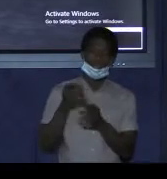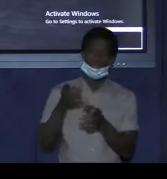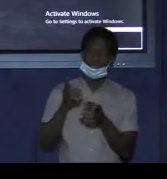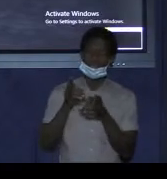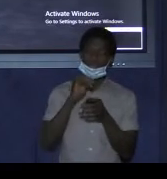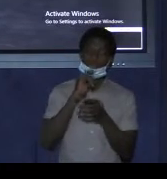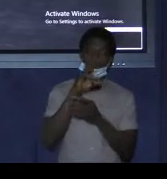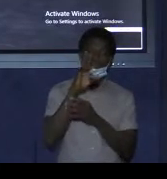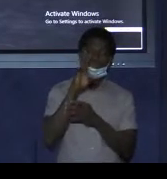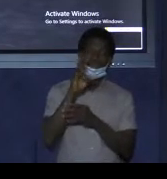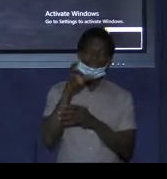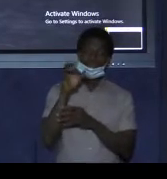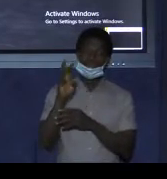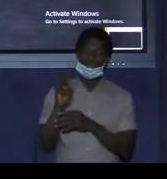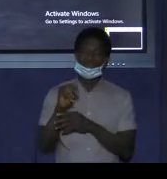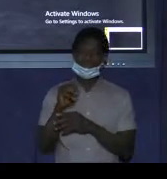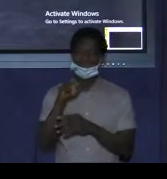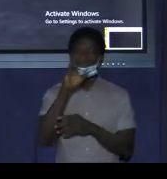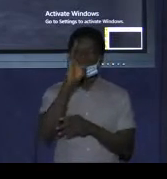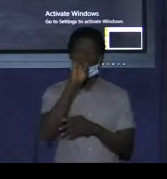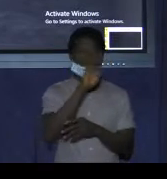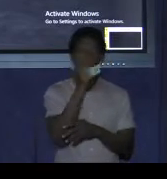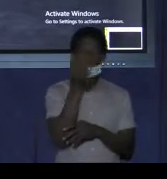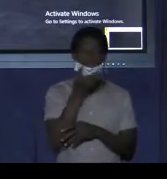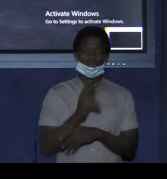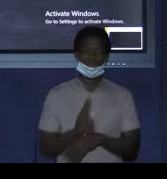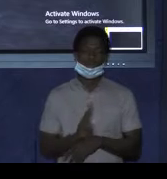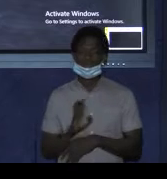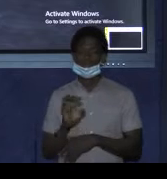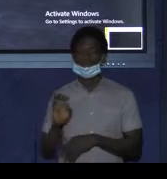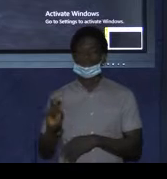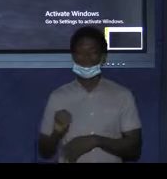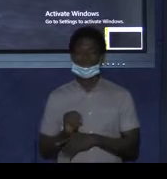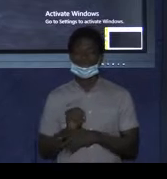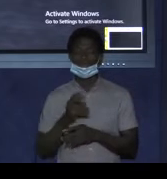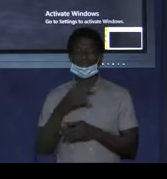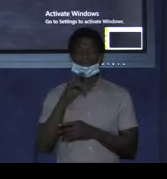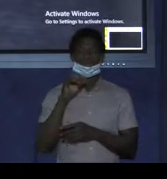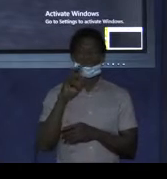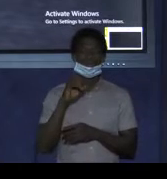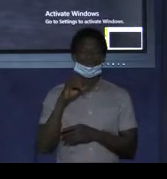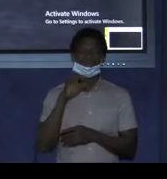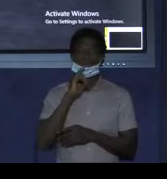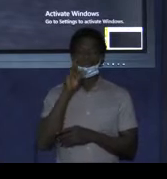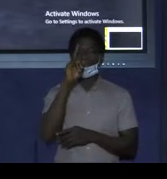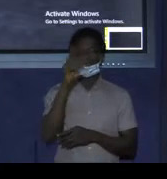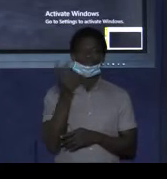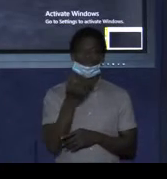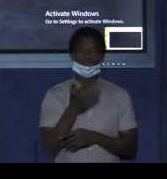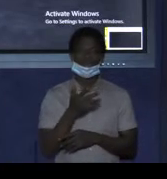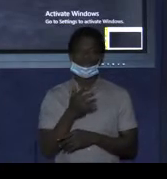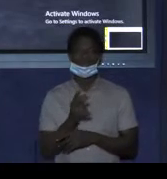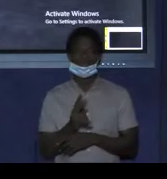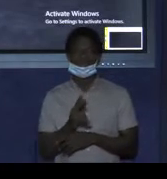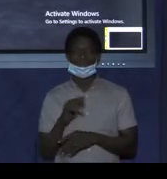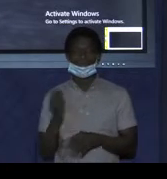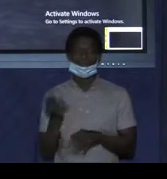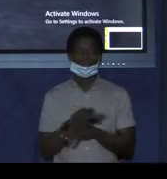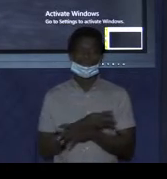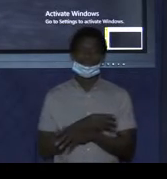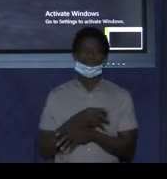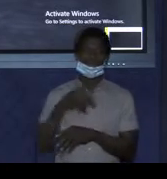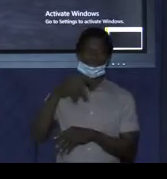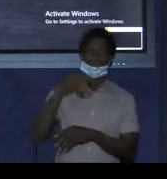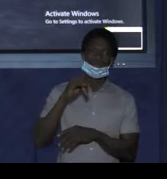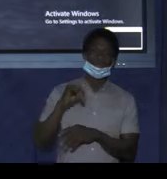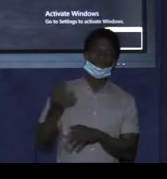7 centimeters, then the radius will be 7 over 2 centimeters. Now, volume of cone is one-third times pi r